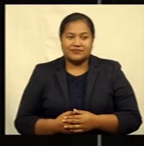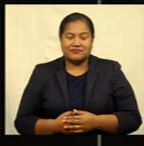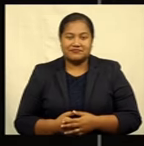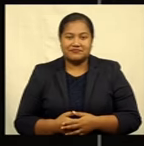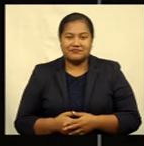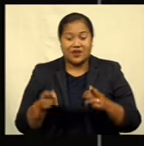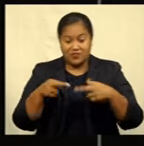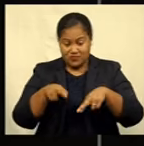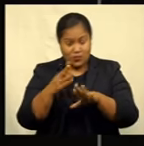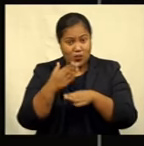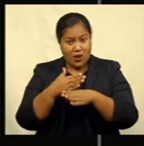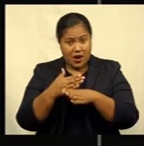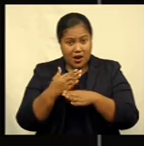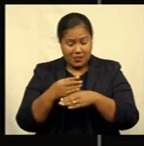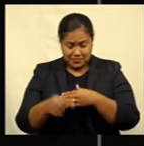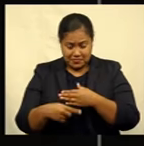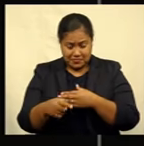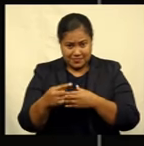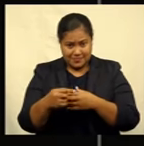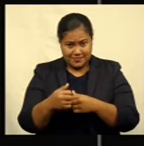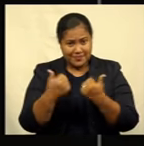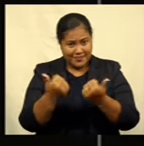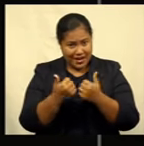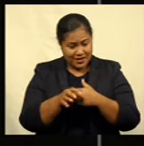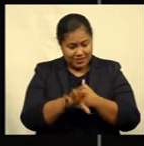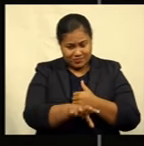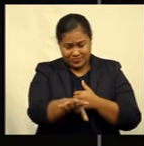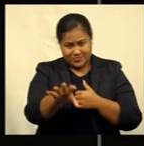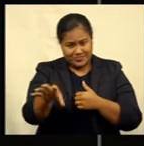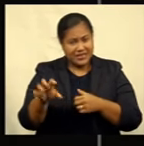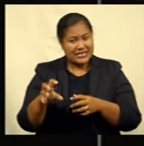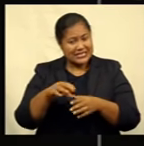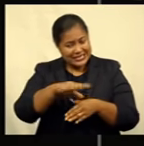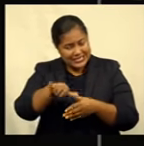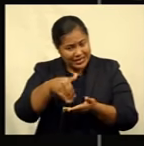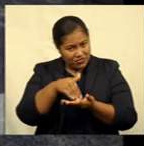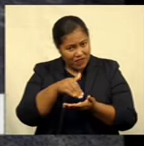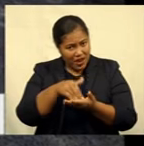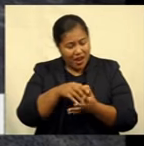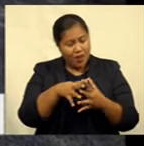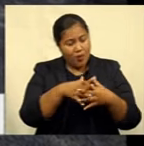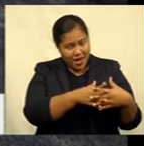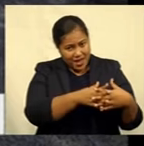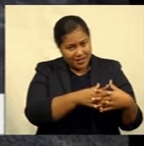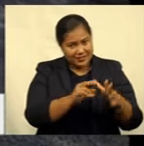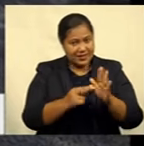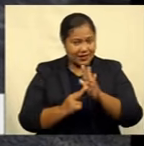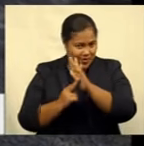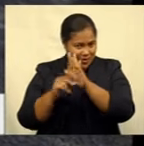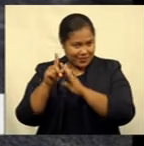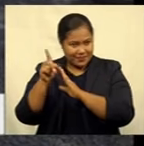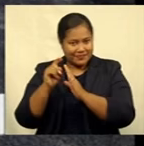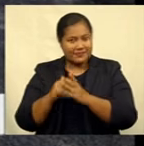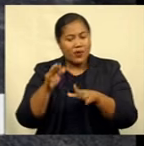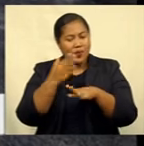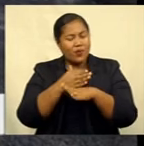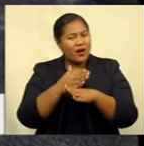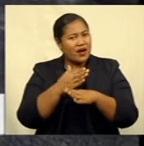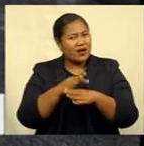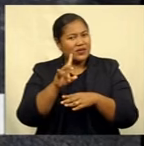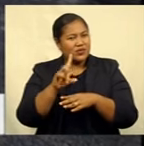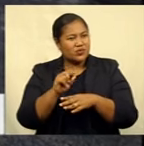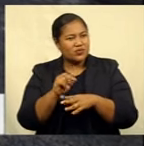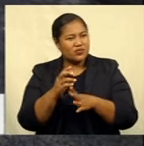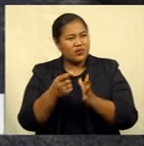Roadwork is currently underway at several locations in the Central, Western and Northern Division. The work is being carried out under the Rip and